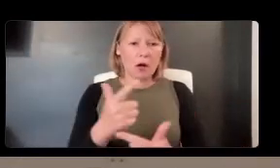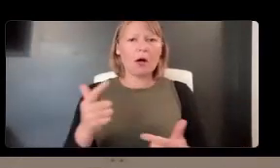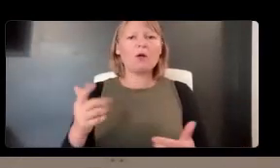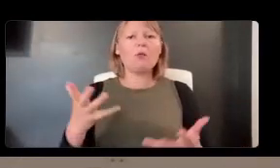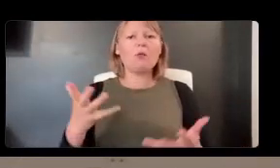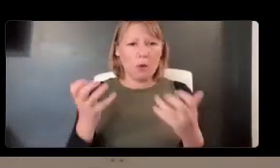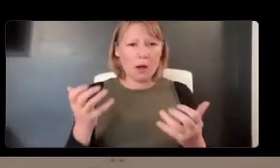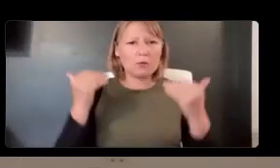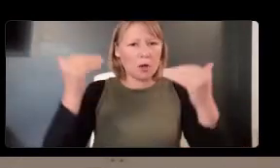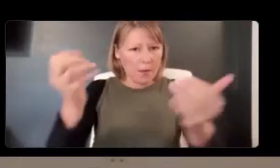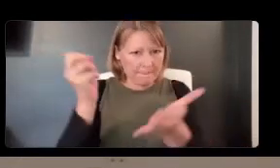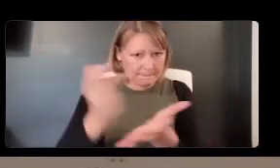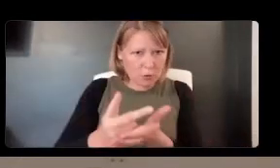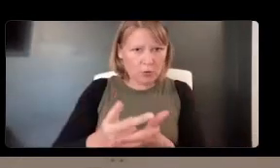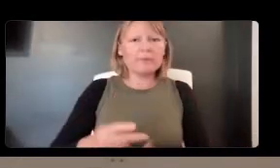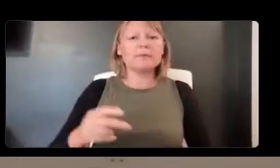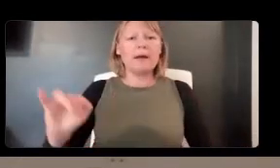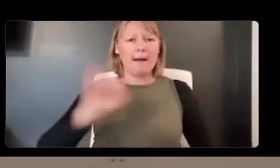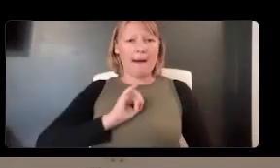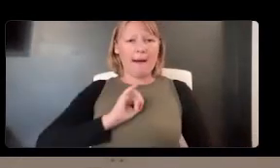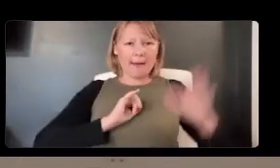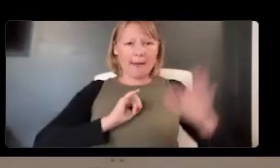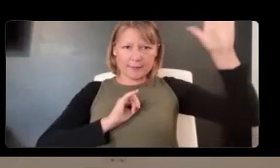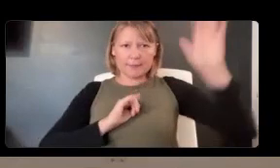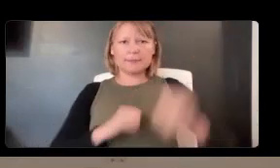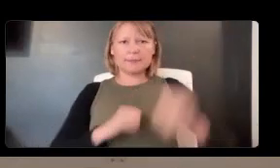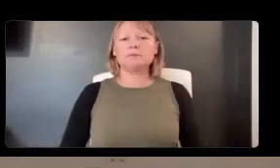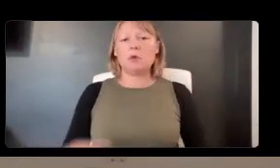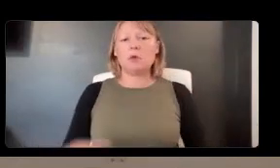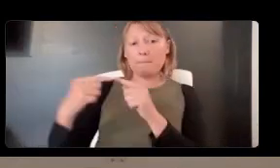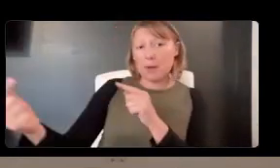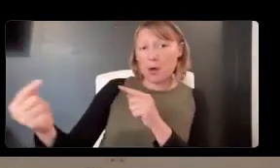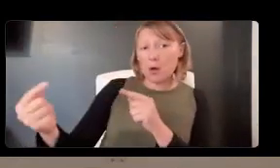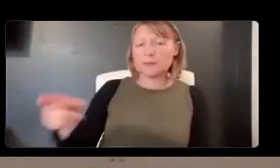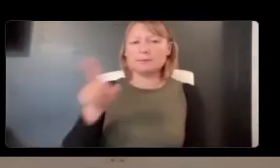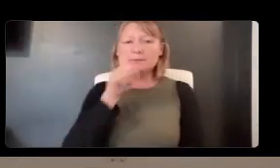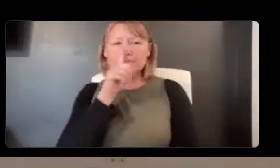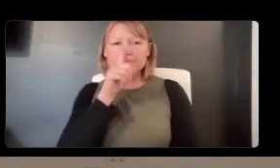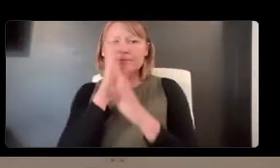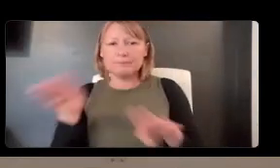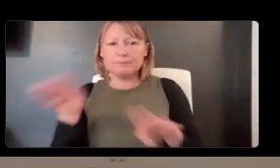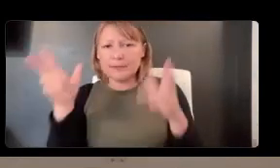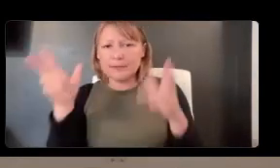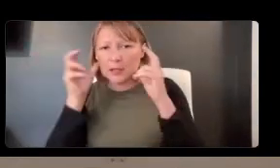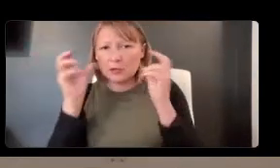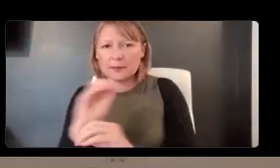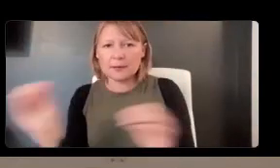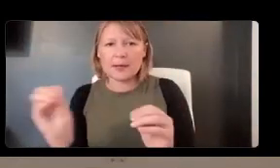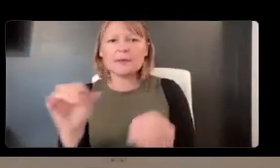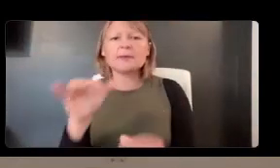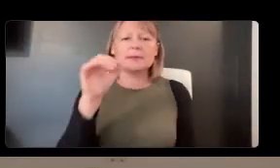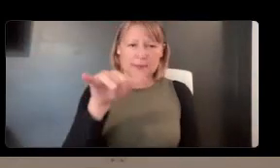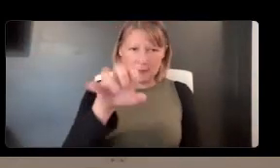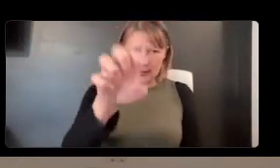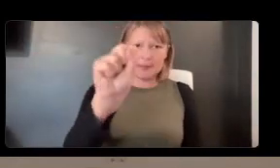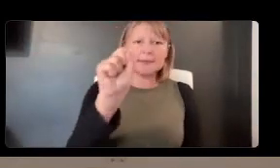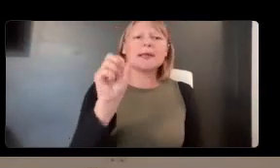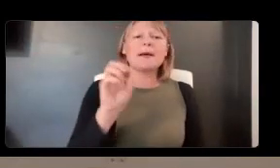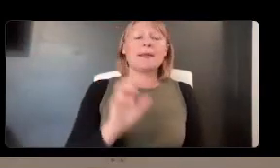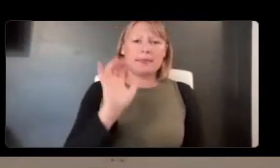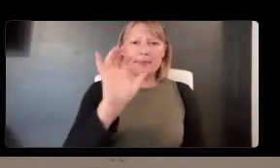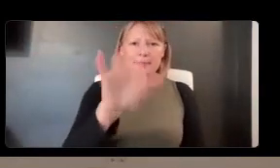Aye. All opposed? Okay. Hearing none, I am also a yes, that motion is passed. Thank you, board